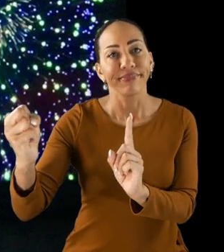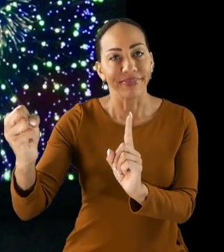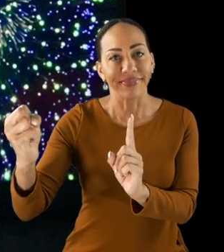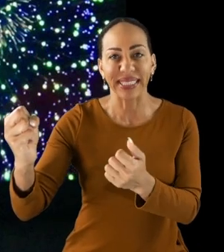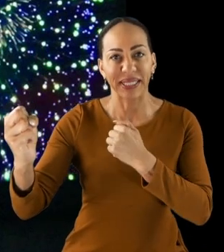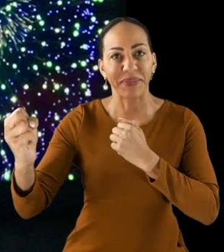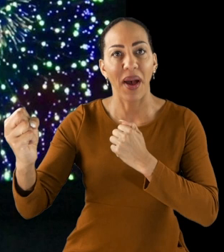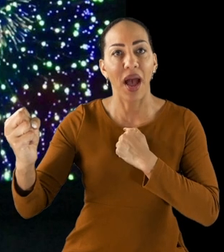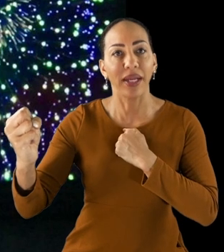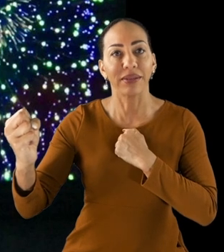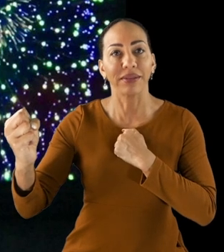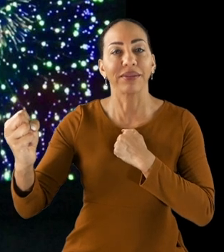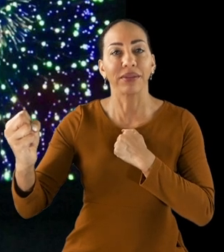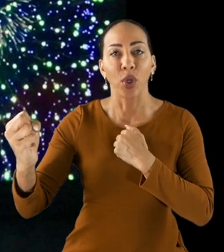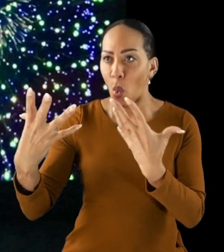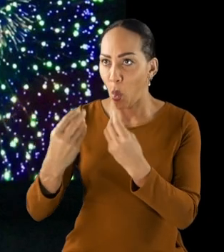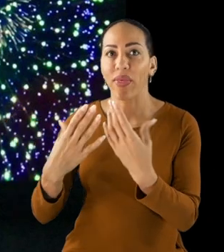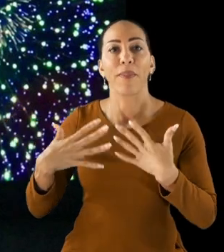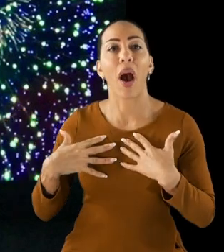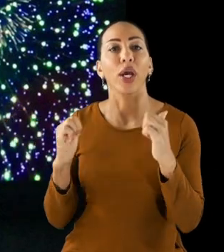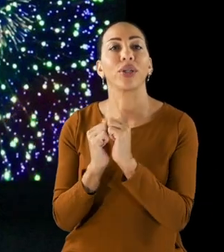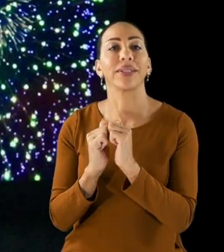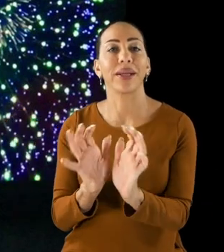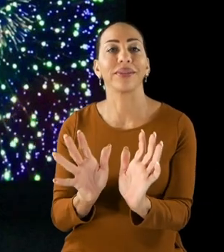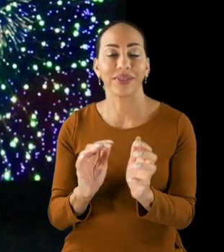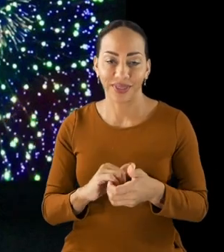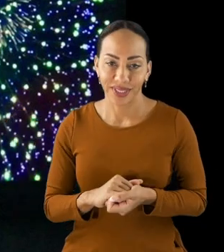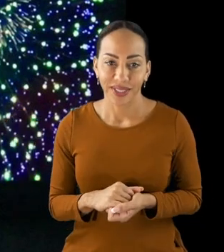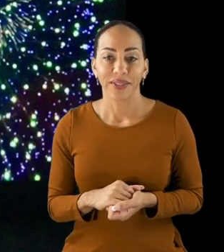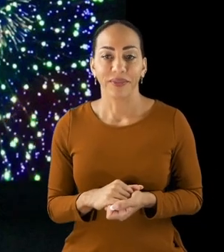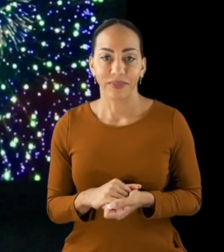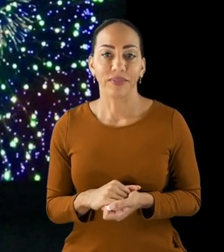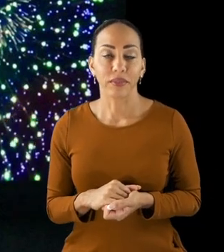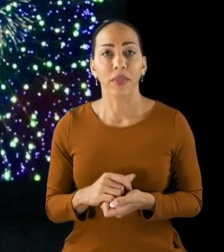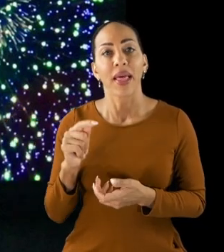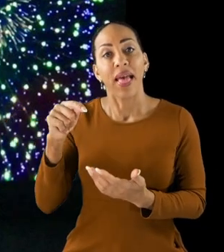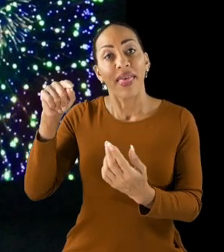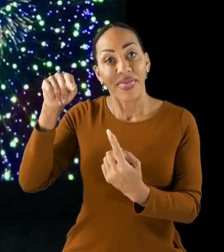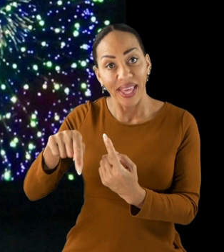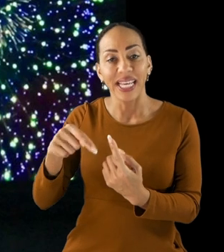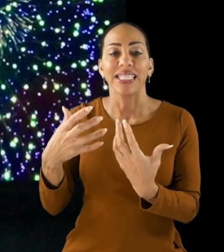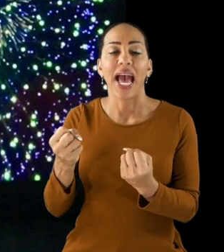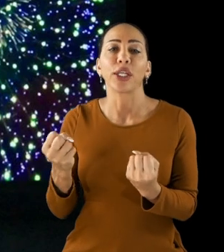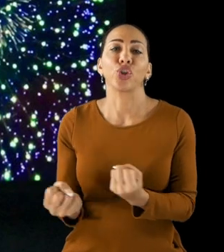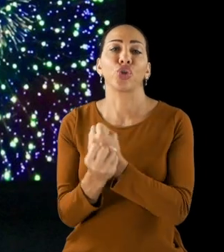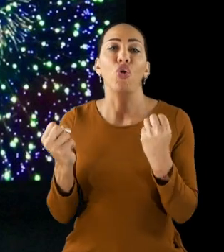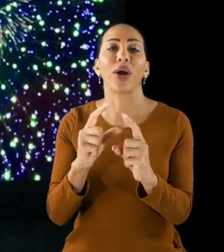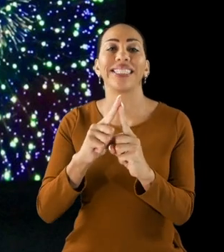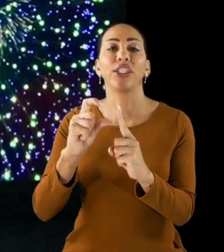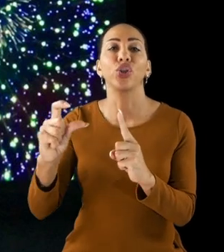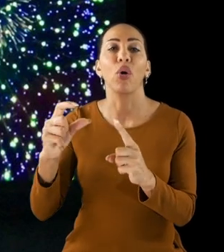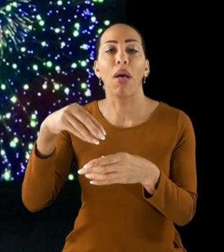almost non-consensually. And these had a very strong digital element. You can see here the extent to